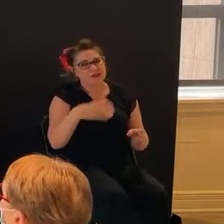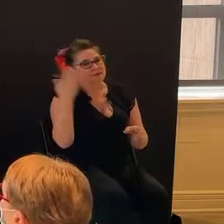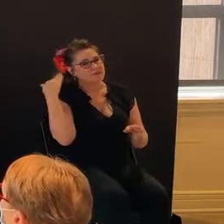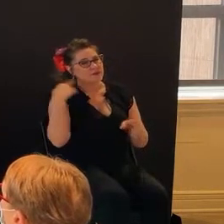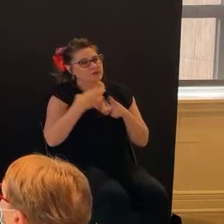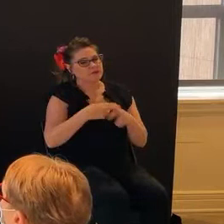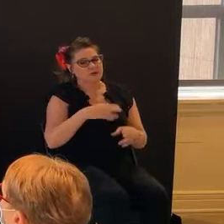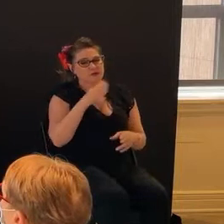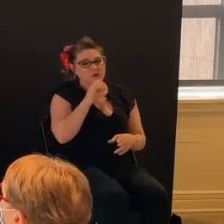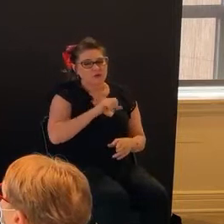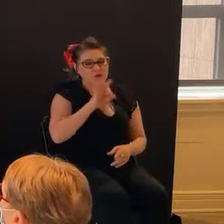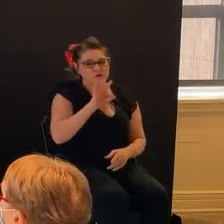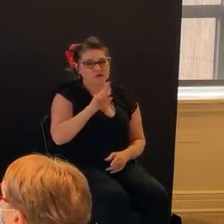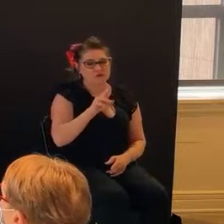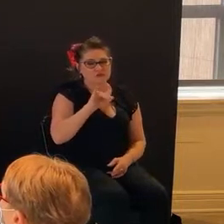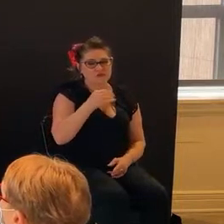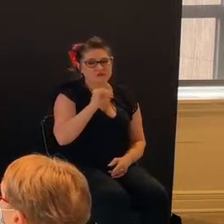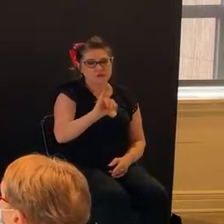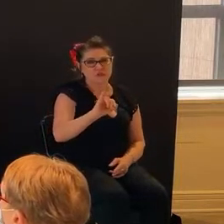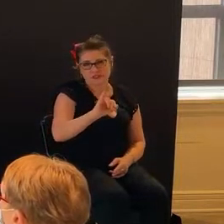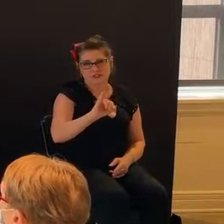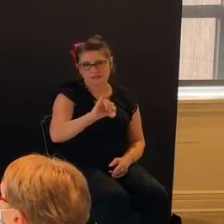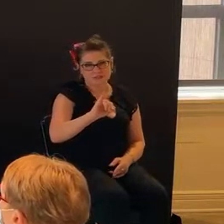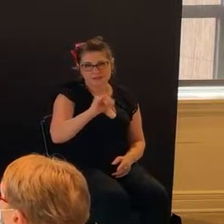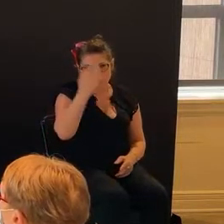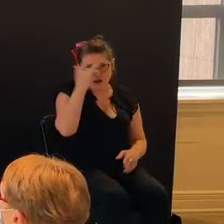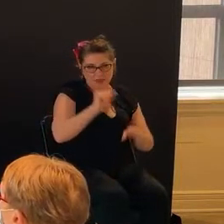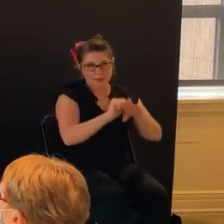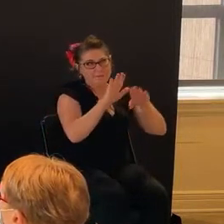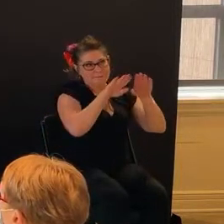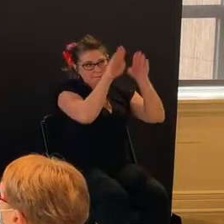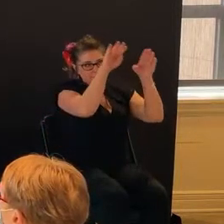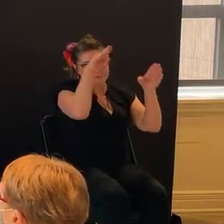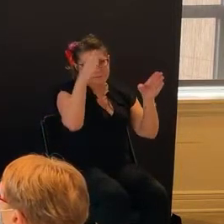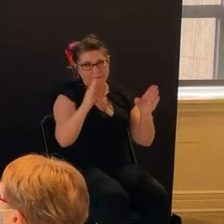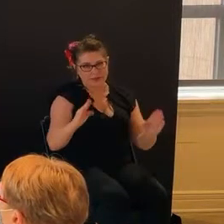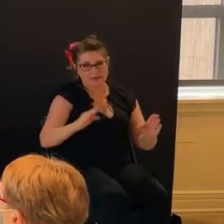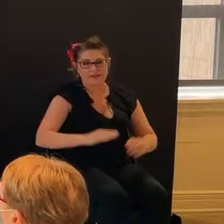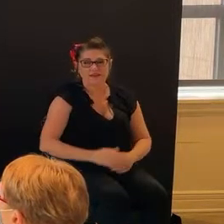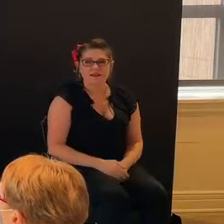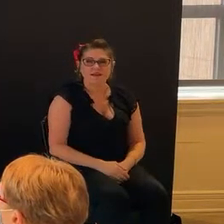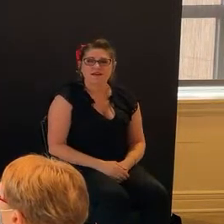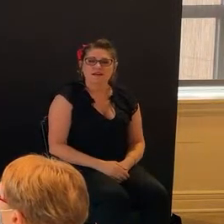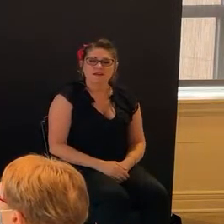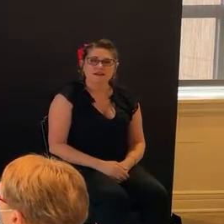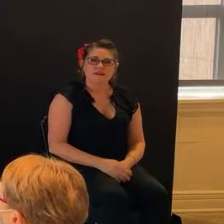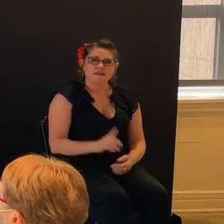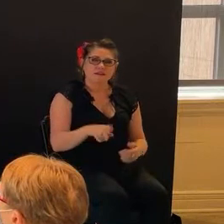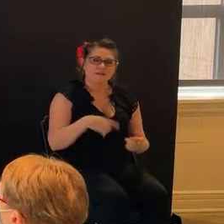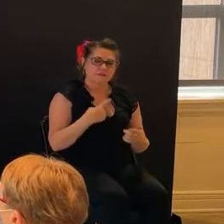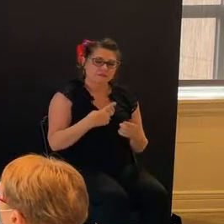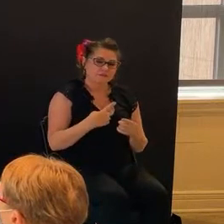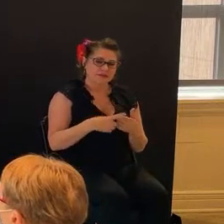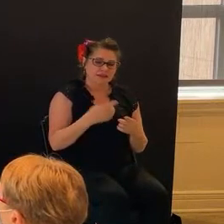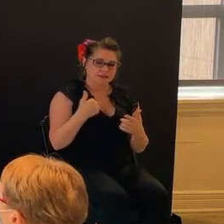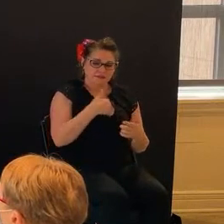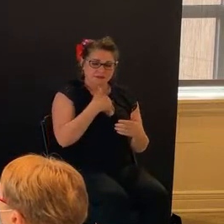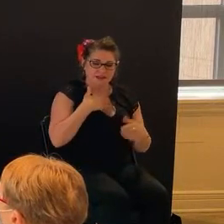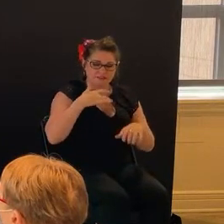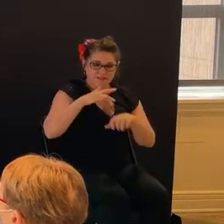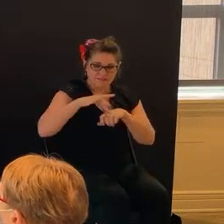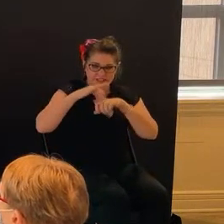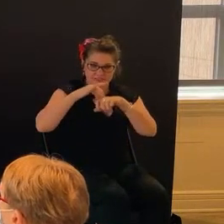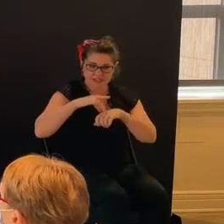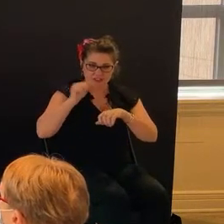of its lovely peak. And then sort of separating it from that, you know, the fixation on the mountain itself and